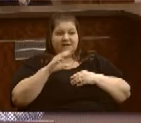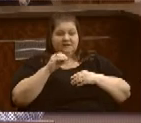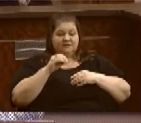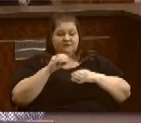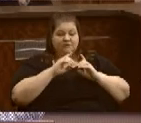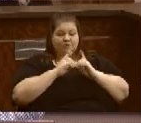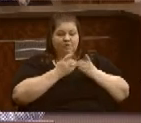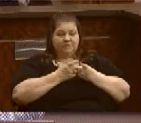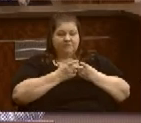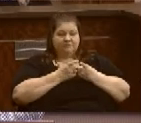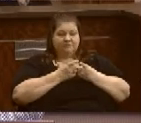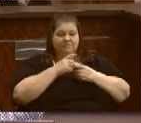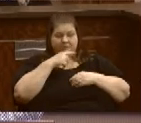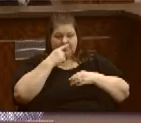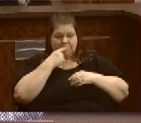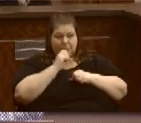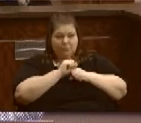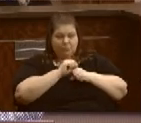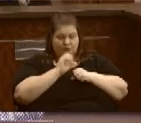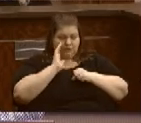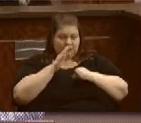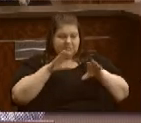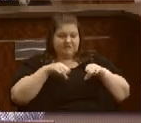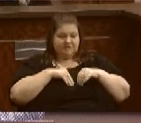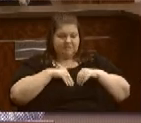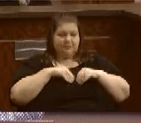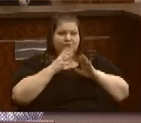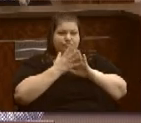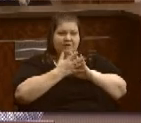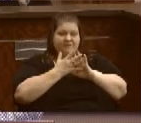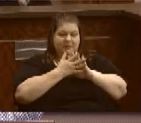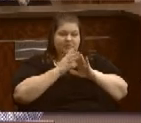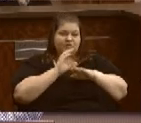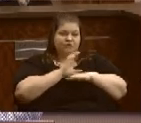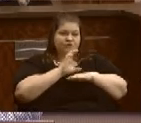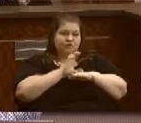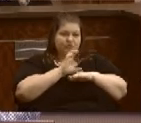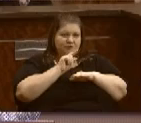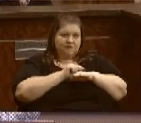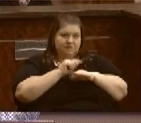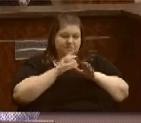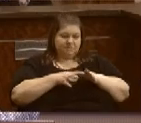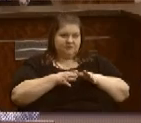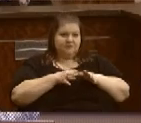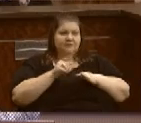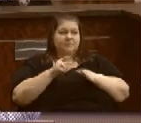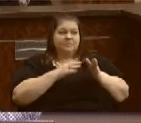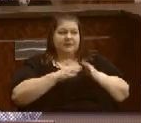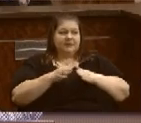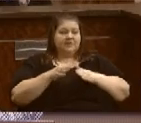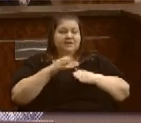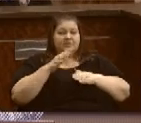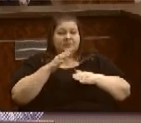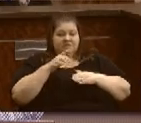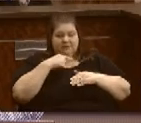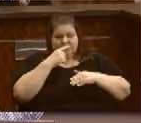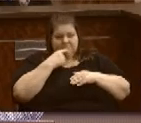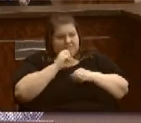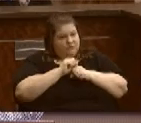the traffic study prepared by Lynn Hart Traffic Consultants, Inc. The Public Works